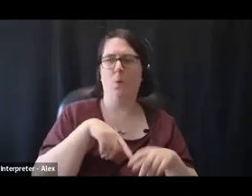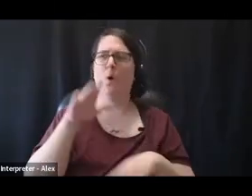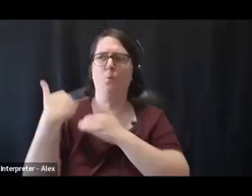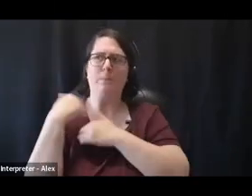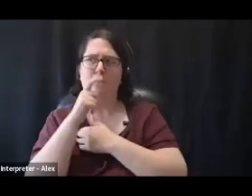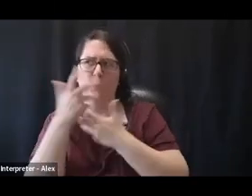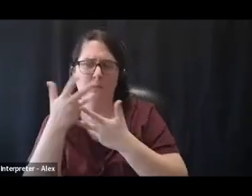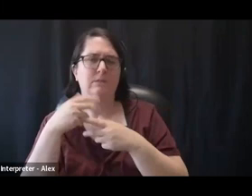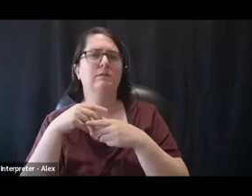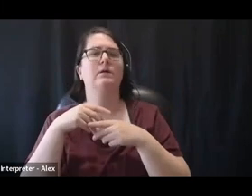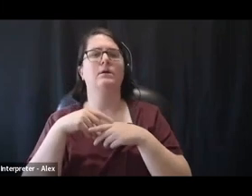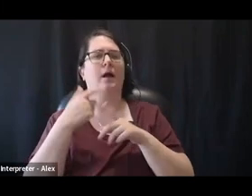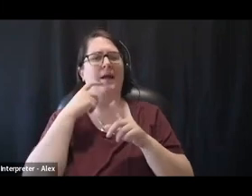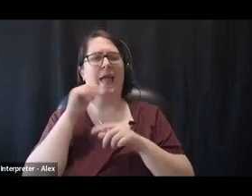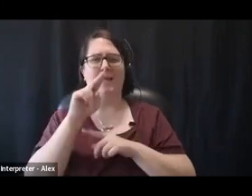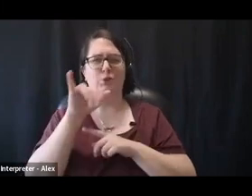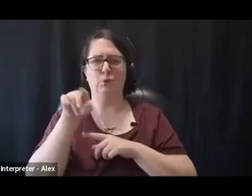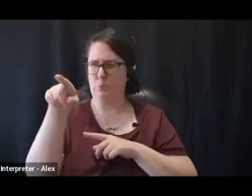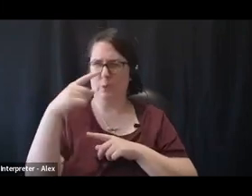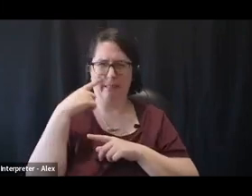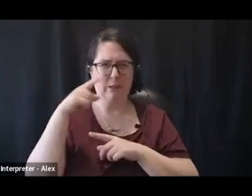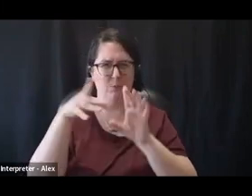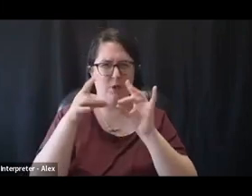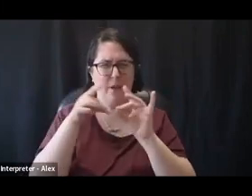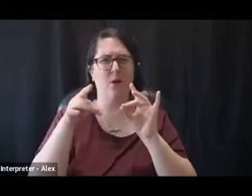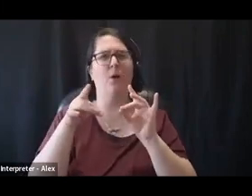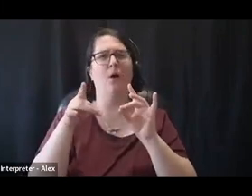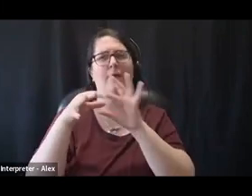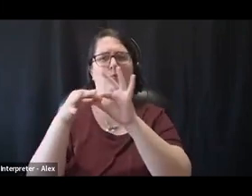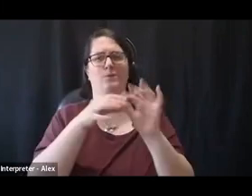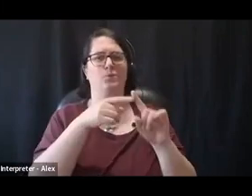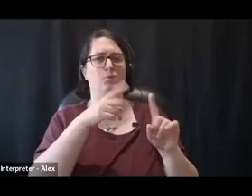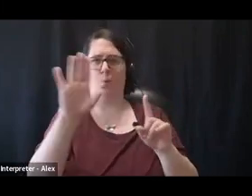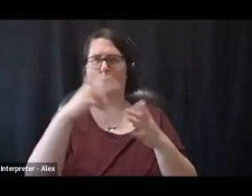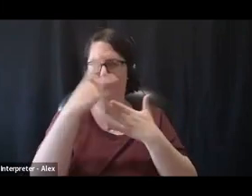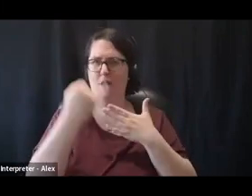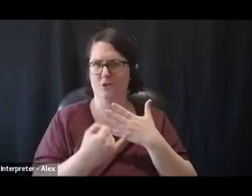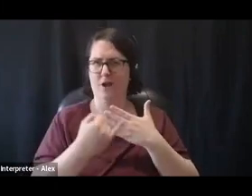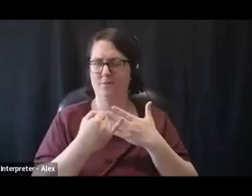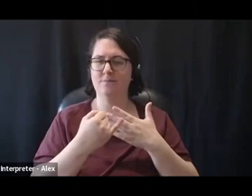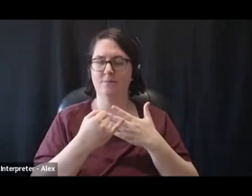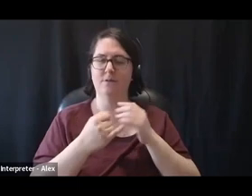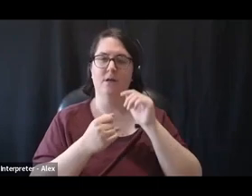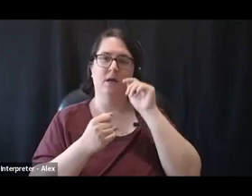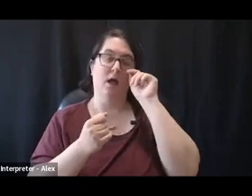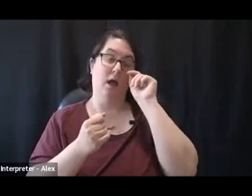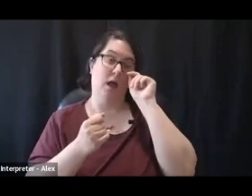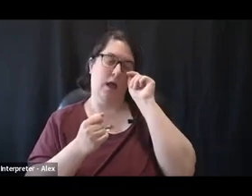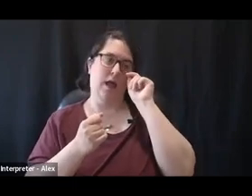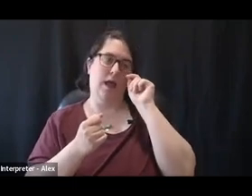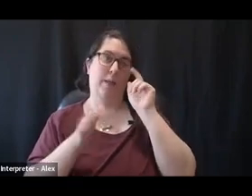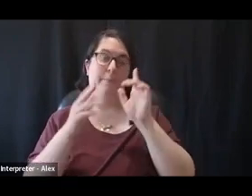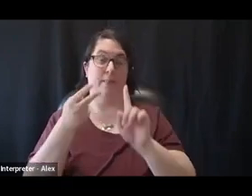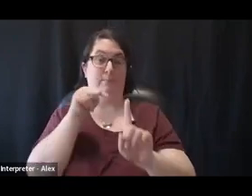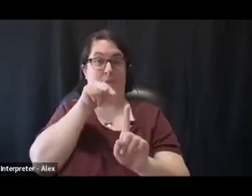what. I think, Angie, you were talking about that with relationship to the project you were working on, and how that like shifting